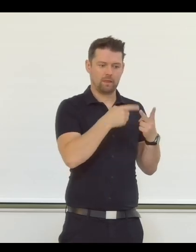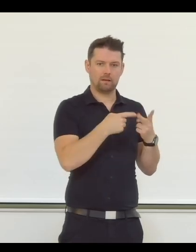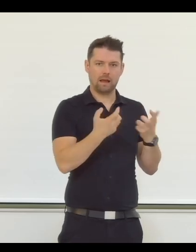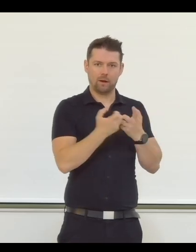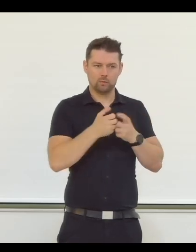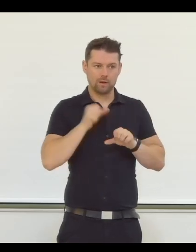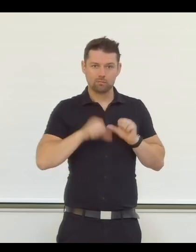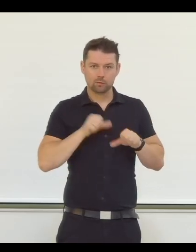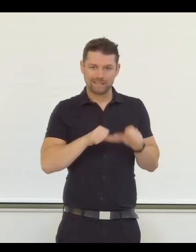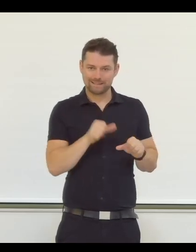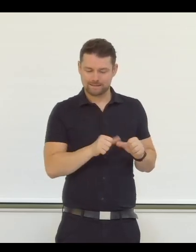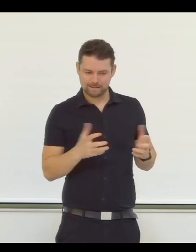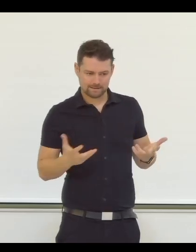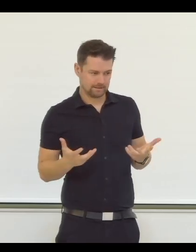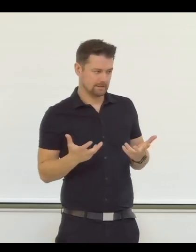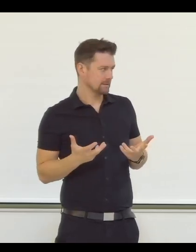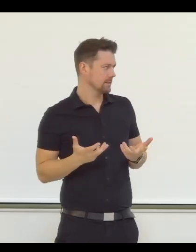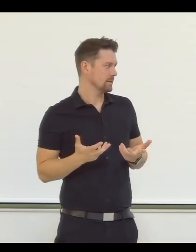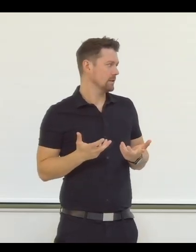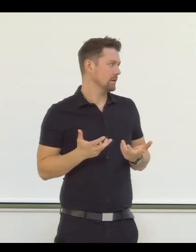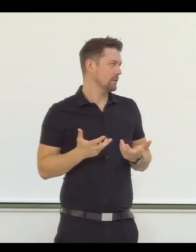have anything that works.